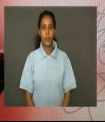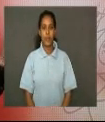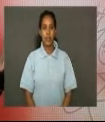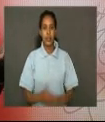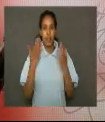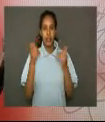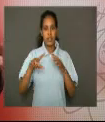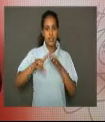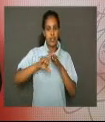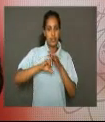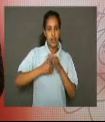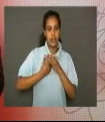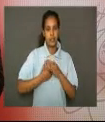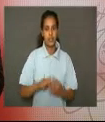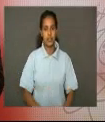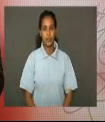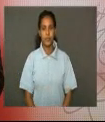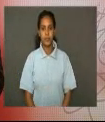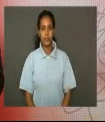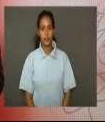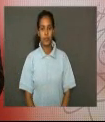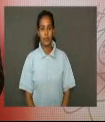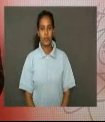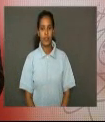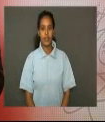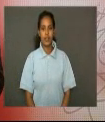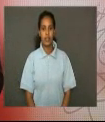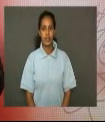Let us get started.